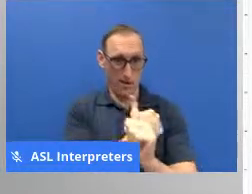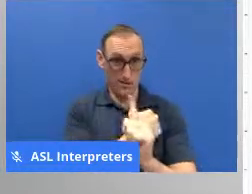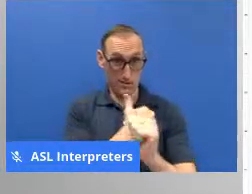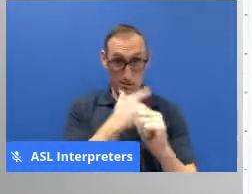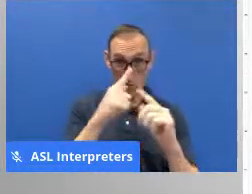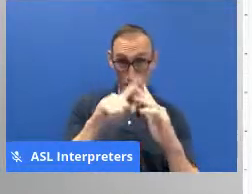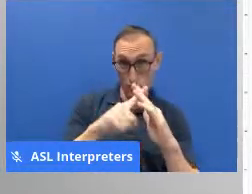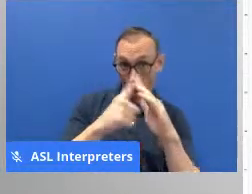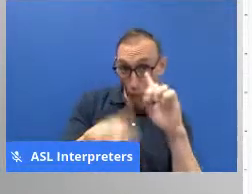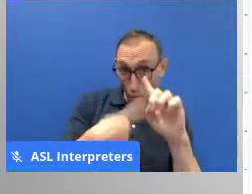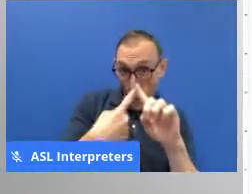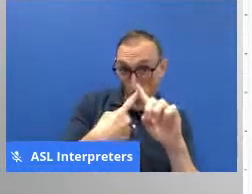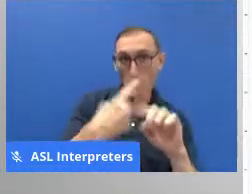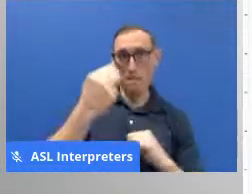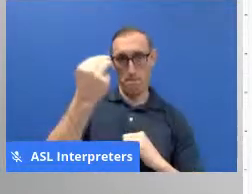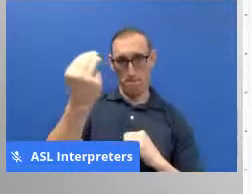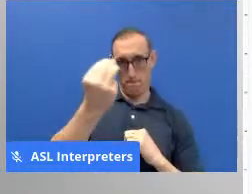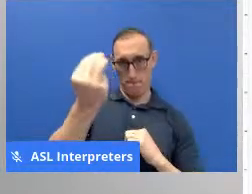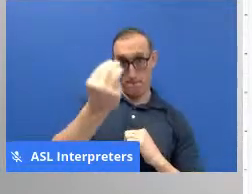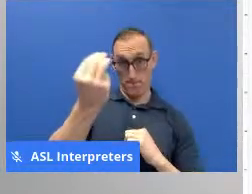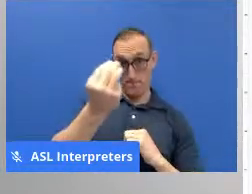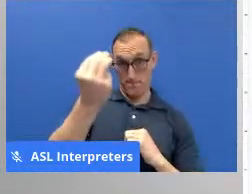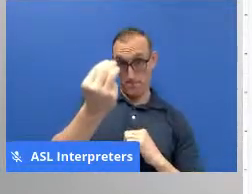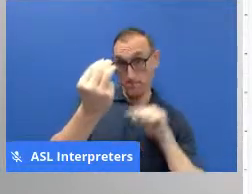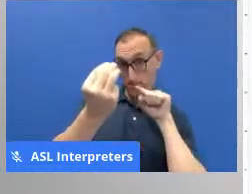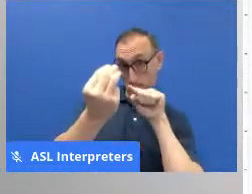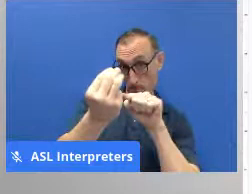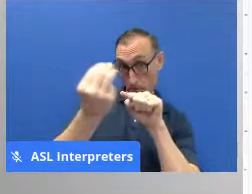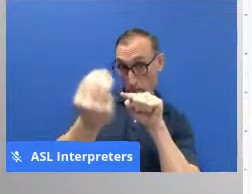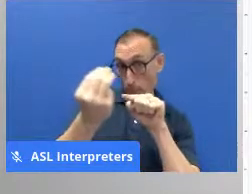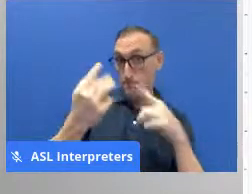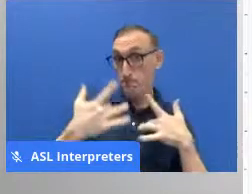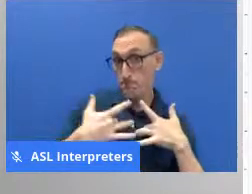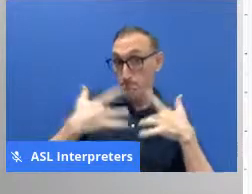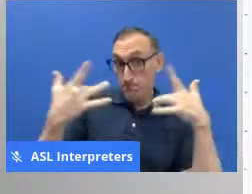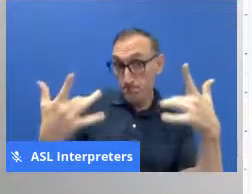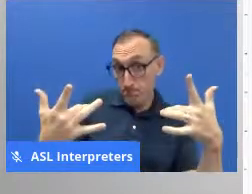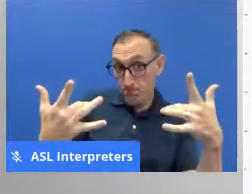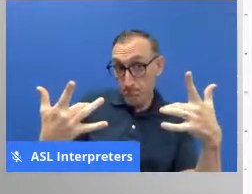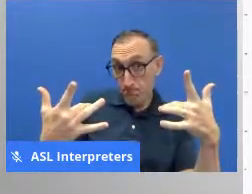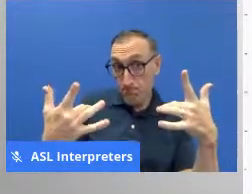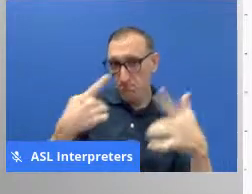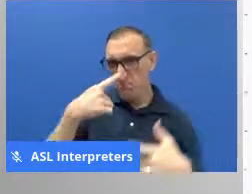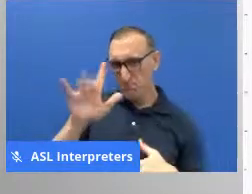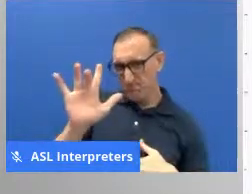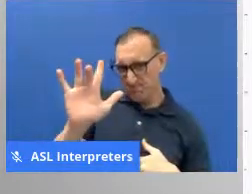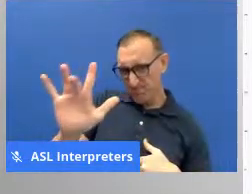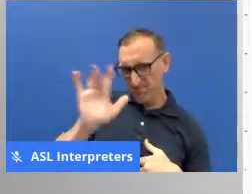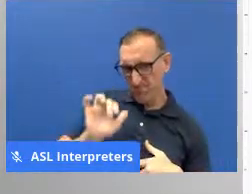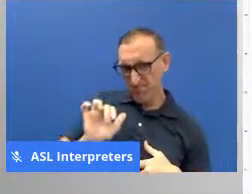Monday. And on Monday, let's see if you can click that, Ms. Palmer.